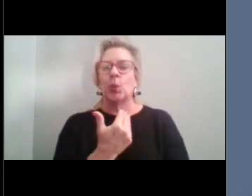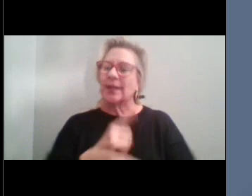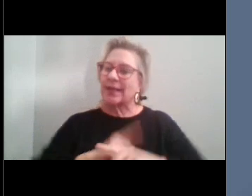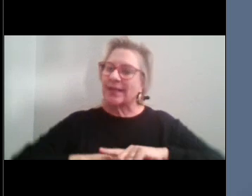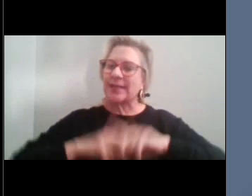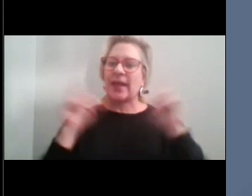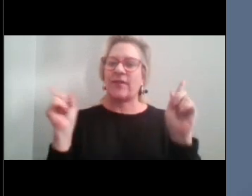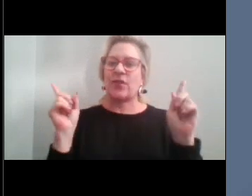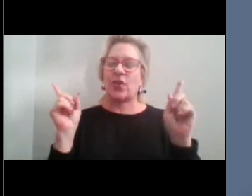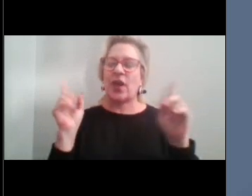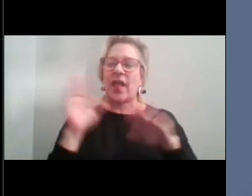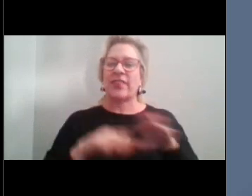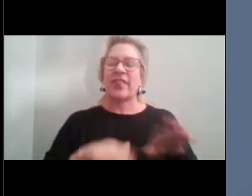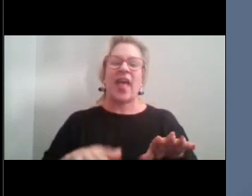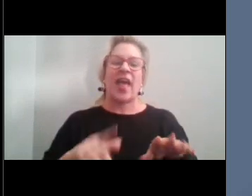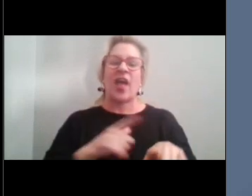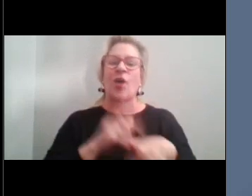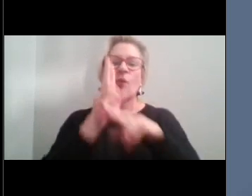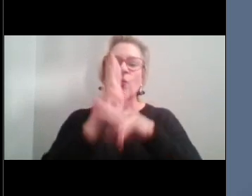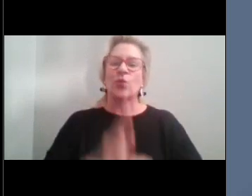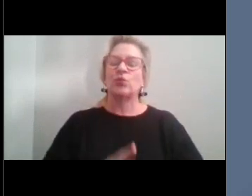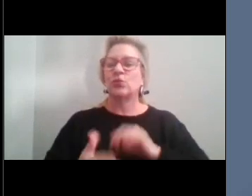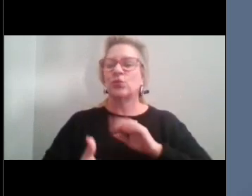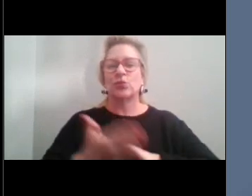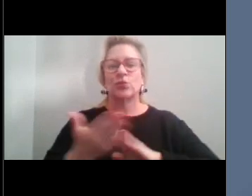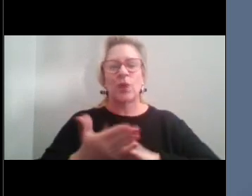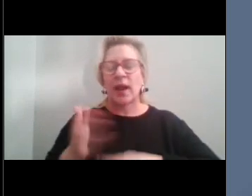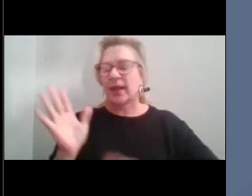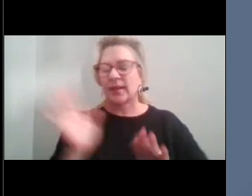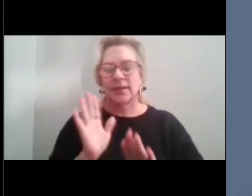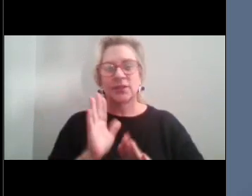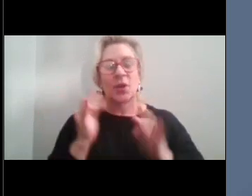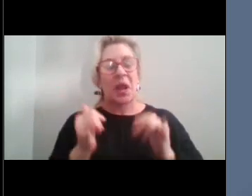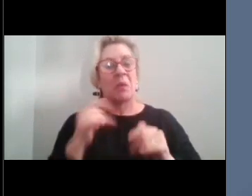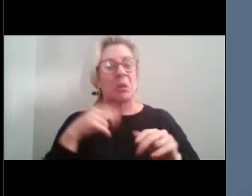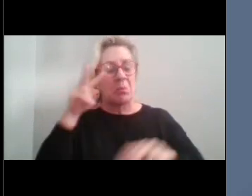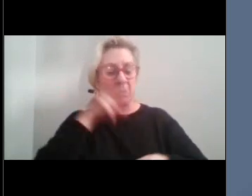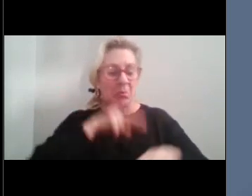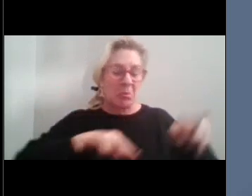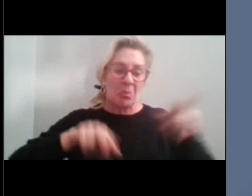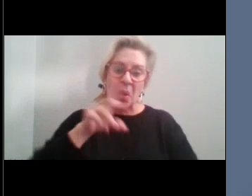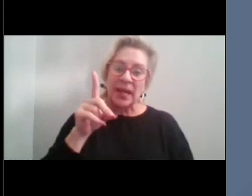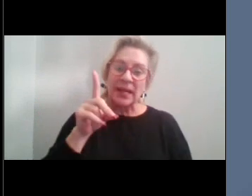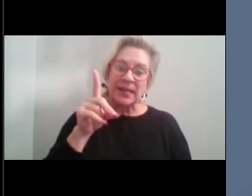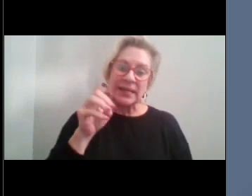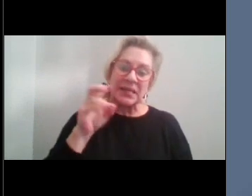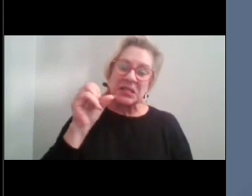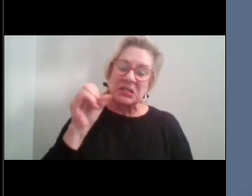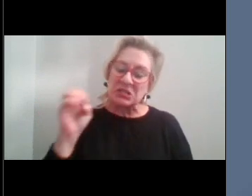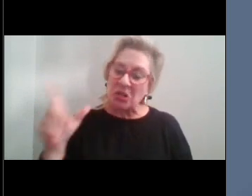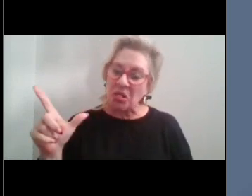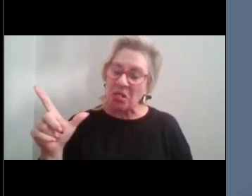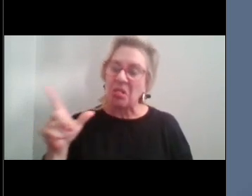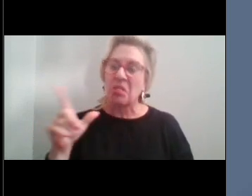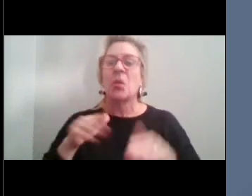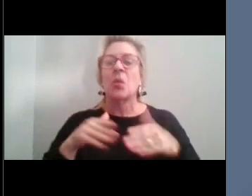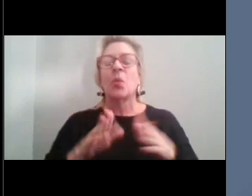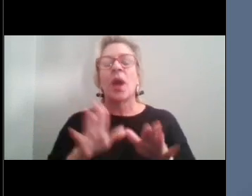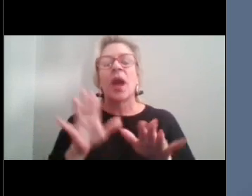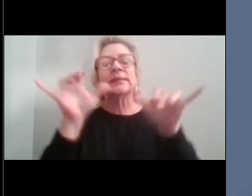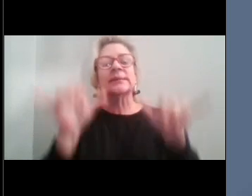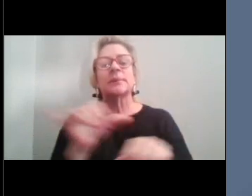than what you run in the Metrolink system. And so, looking at this diesel multiple unit vehicle, the way the system was set up,